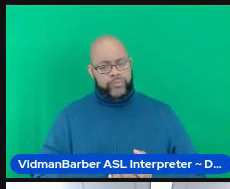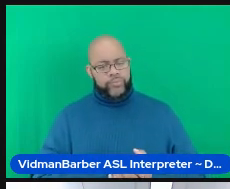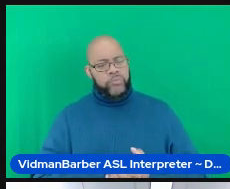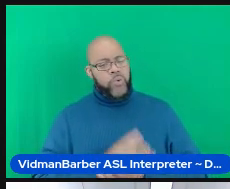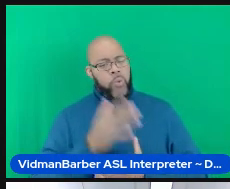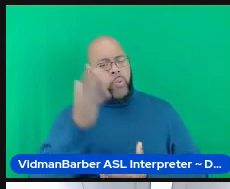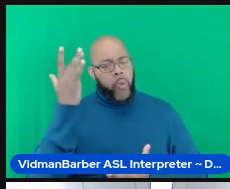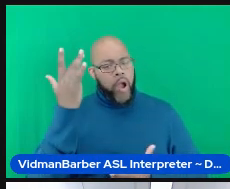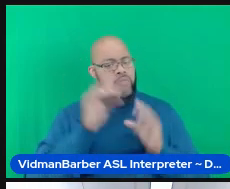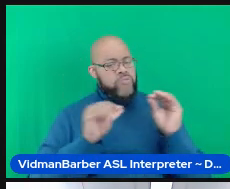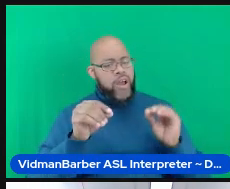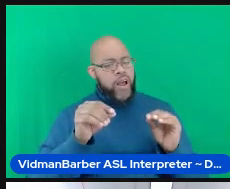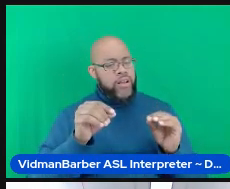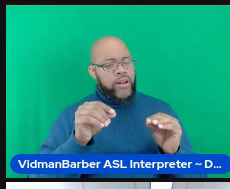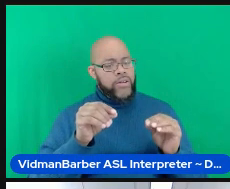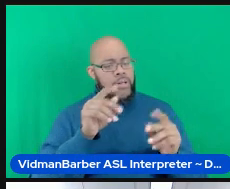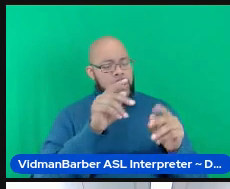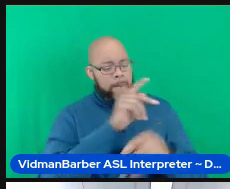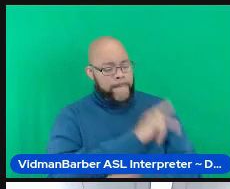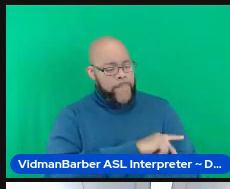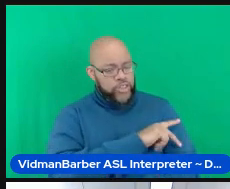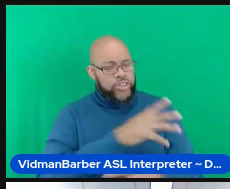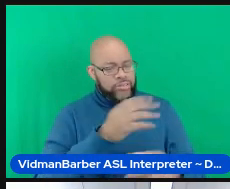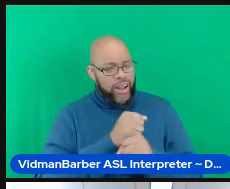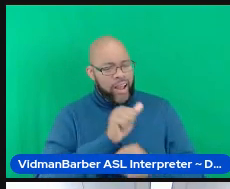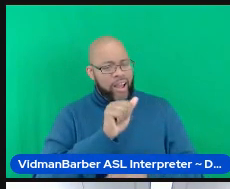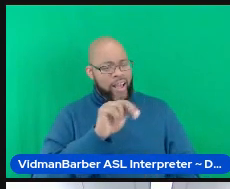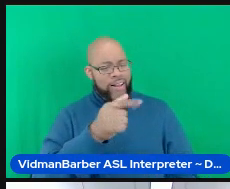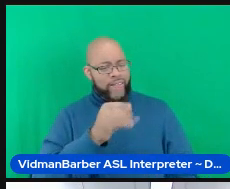why none of the subjects experienced anaphylaxis.